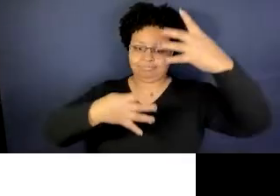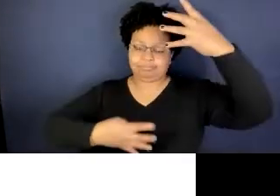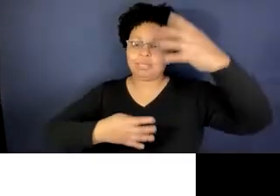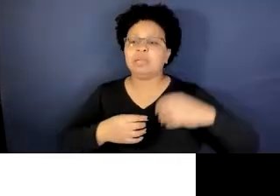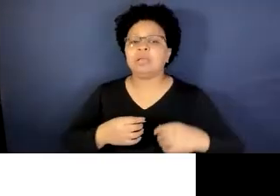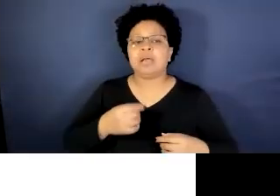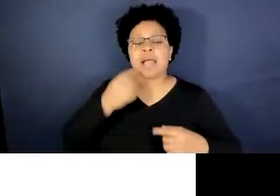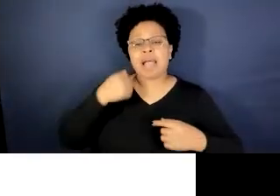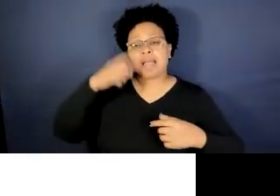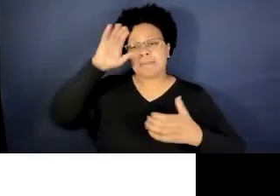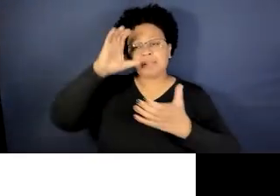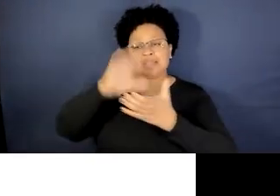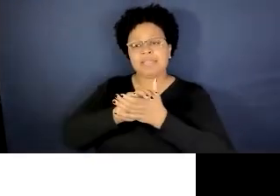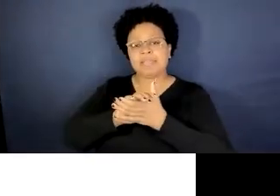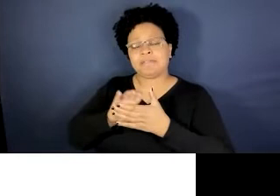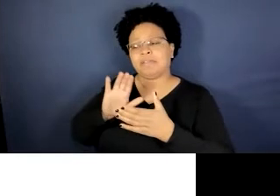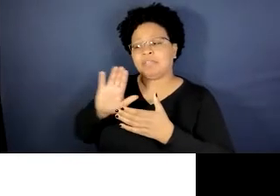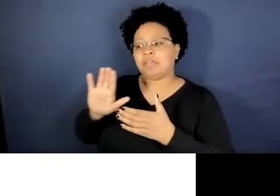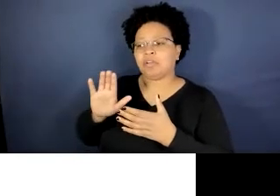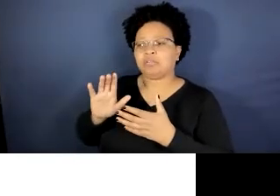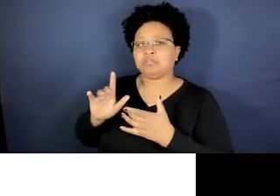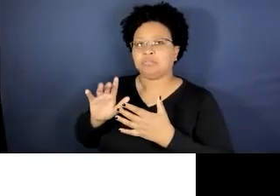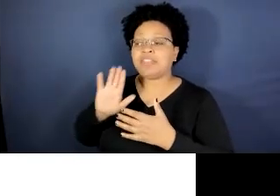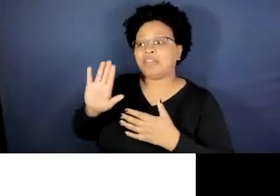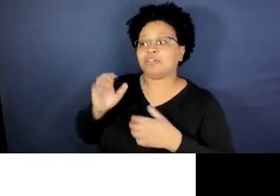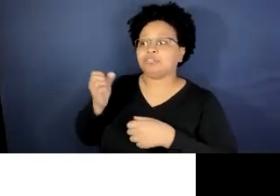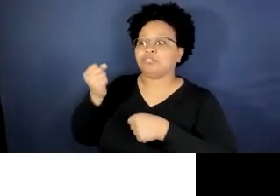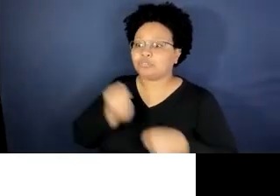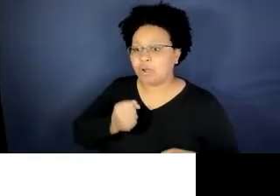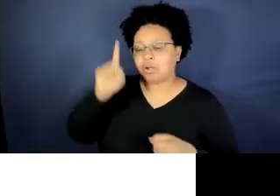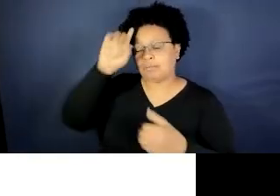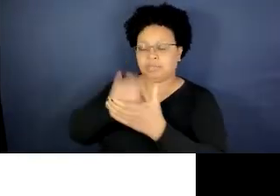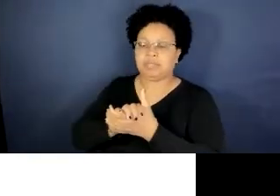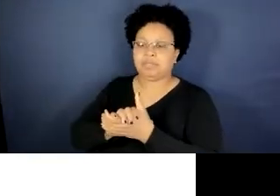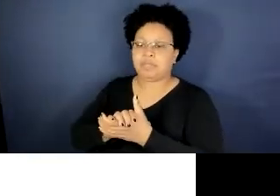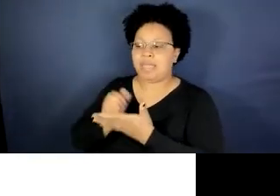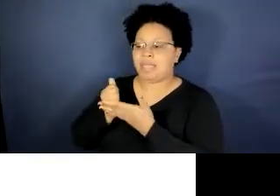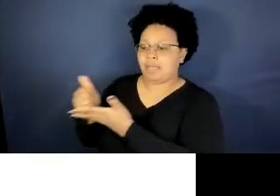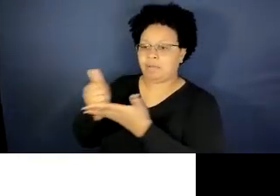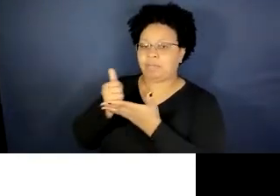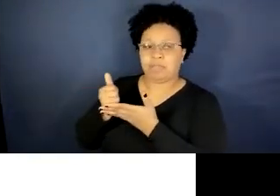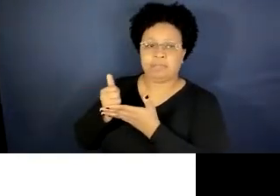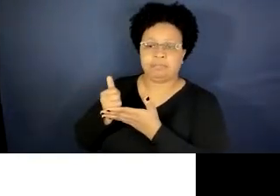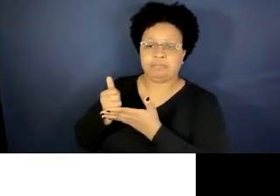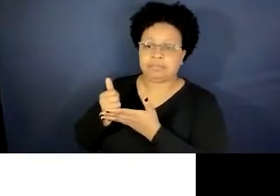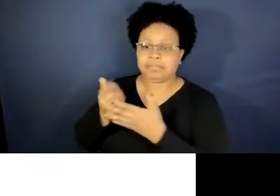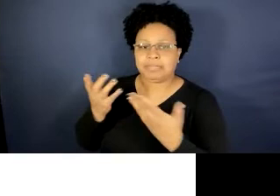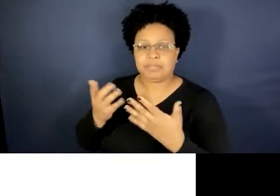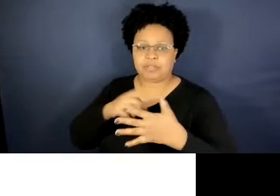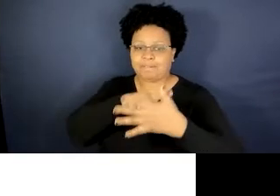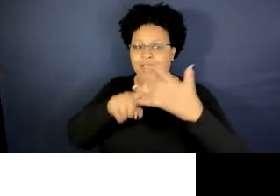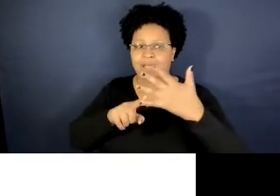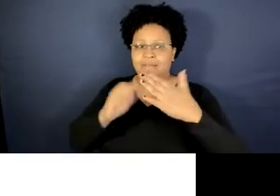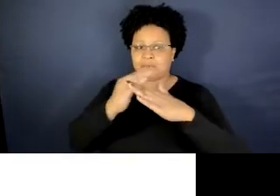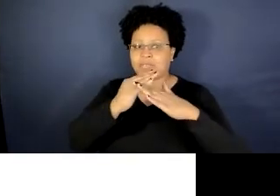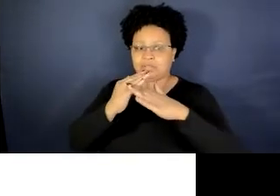their strong belief that brought them walking through what is called these 5 protective factors I'll be sharing